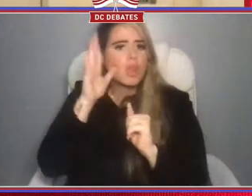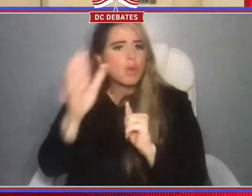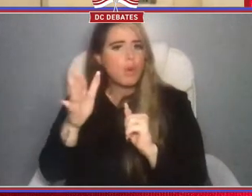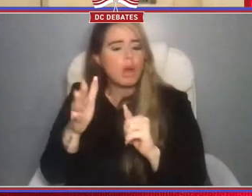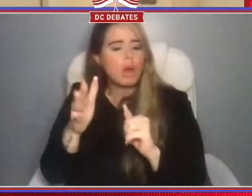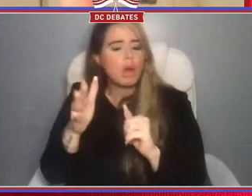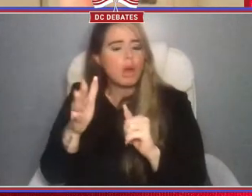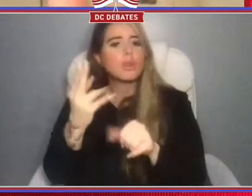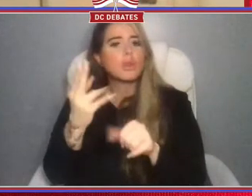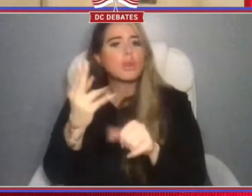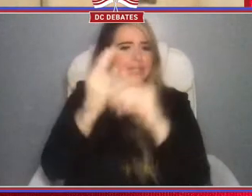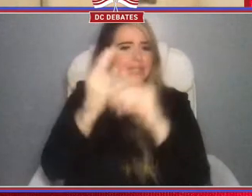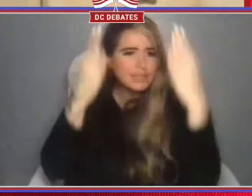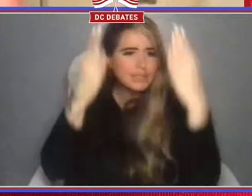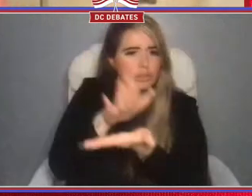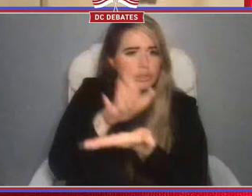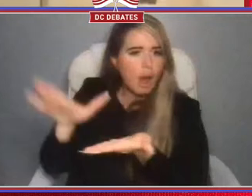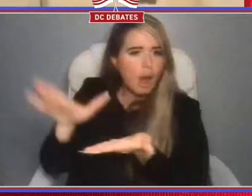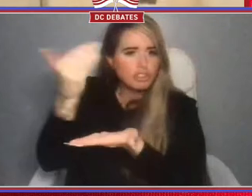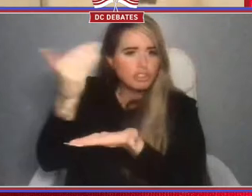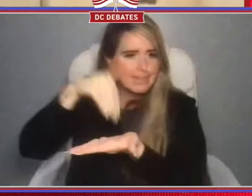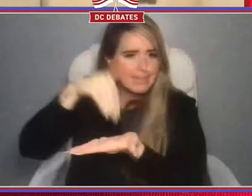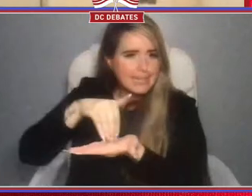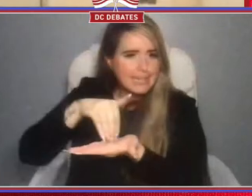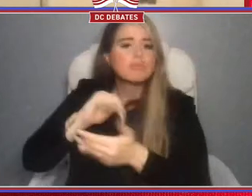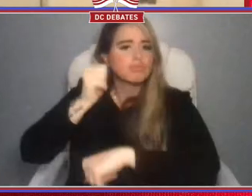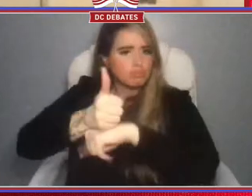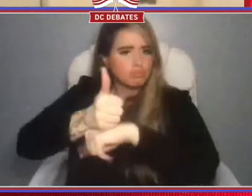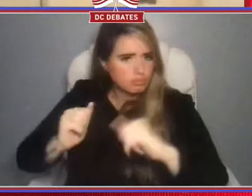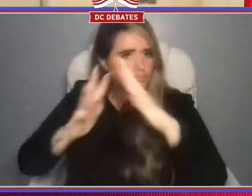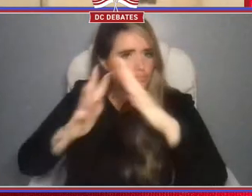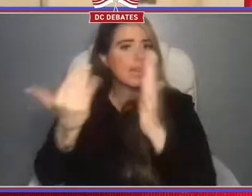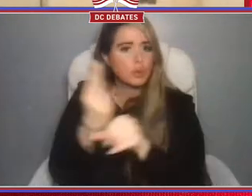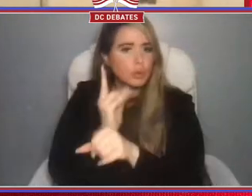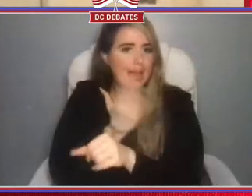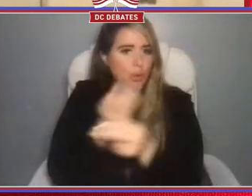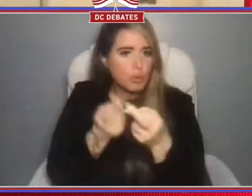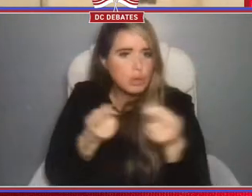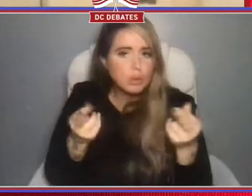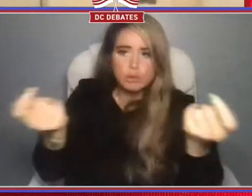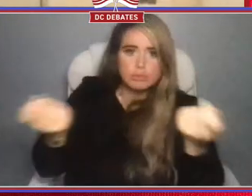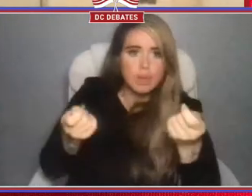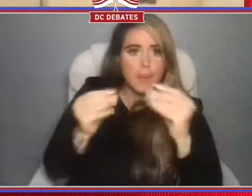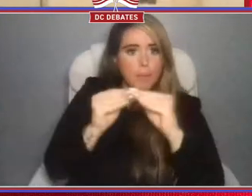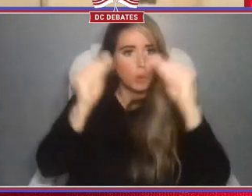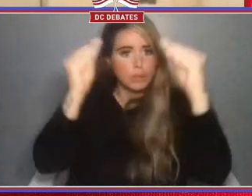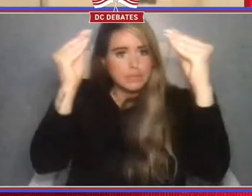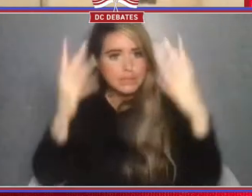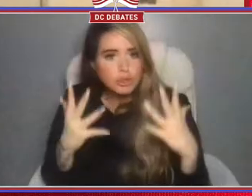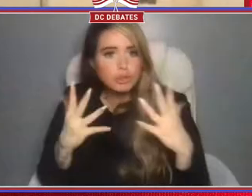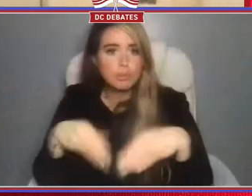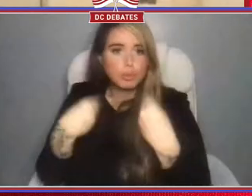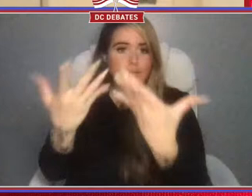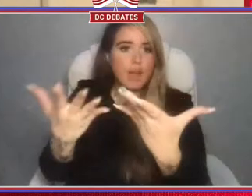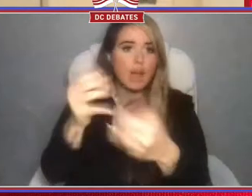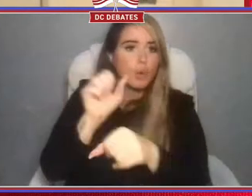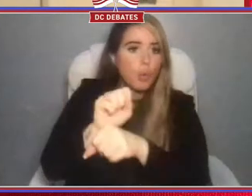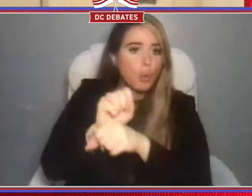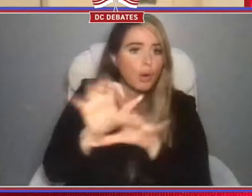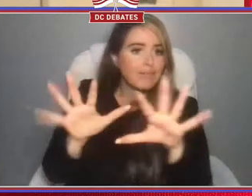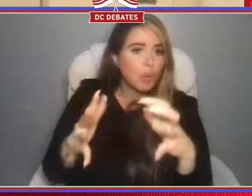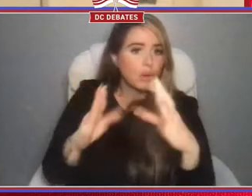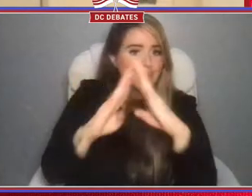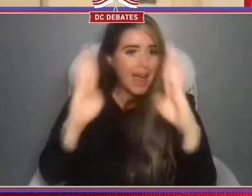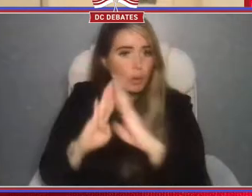and ensuring that we bring from our own pool of resources, providing workforce housing for our teachers so that our